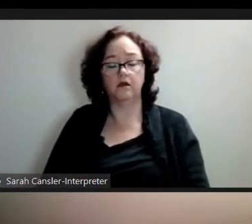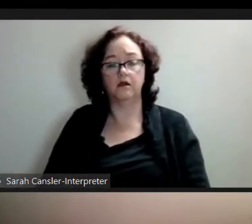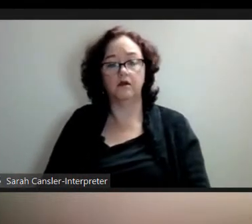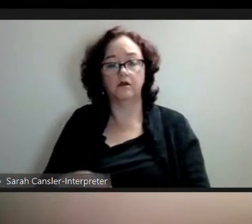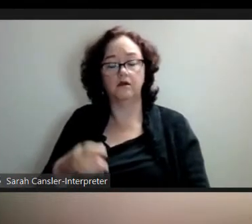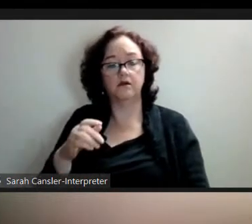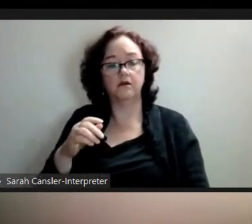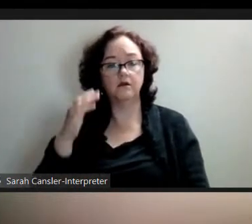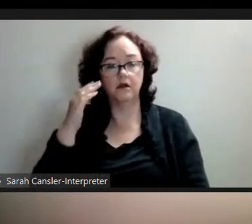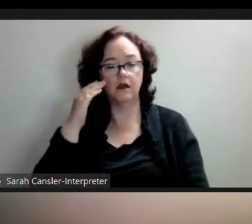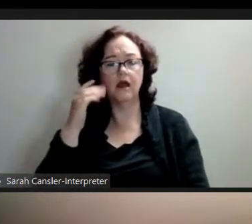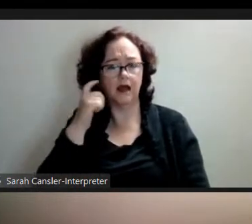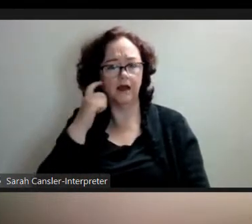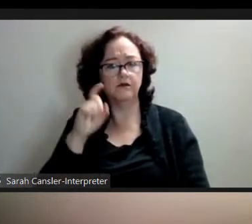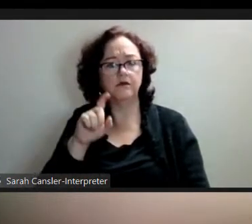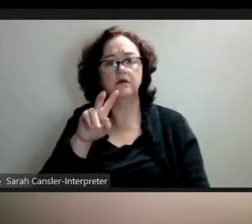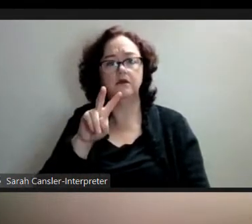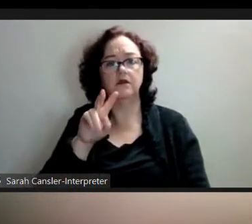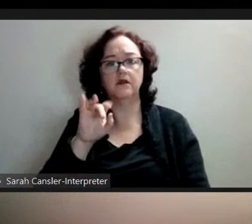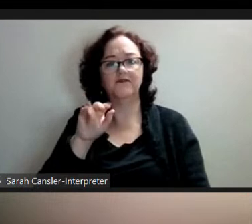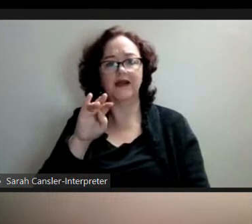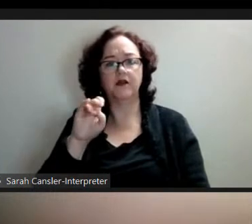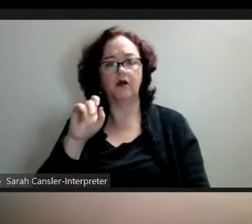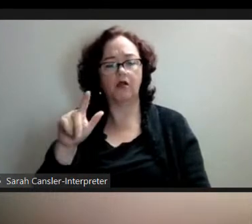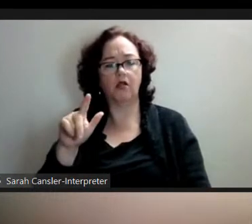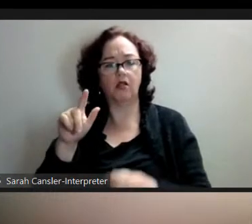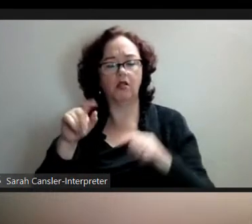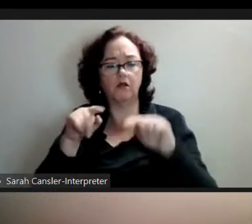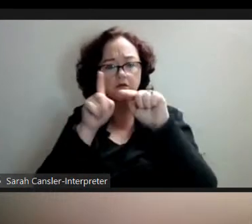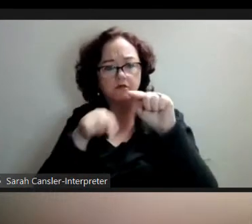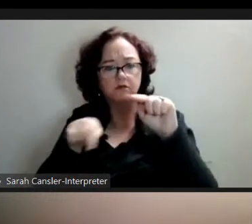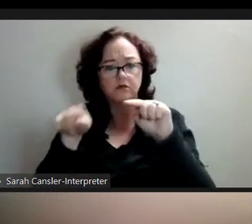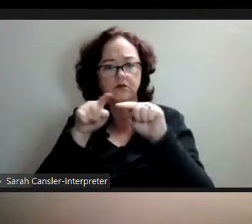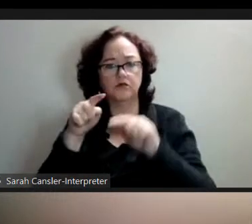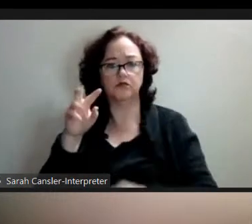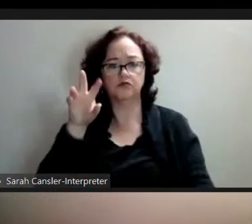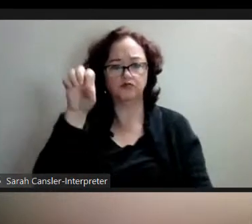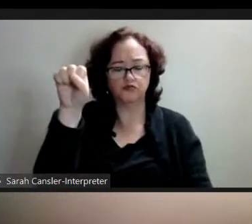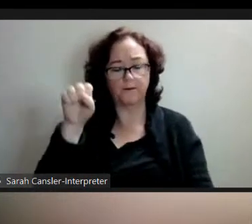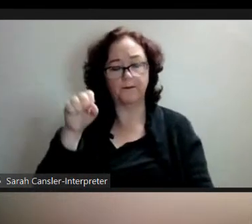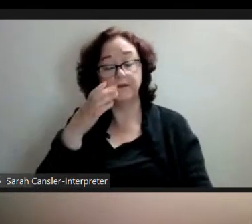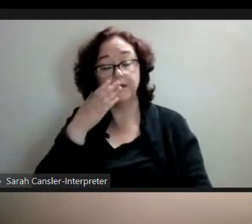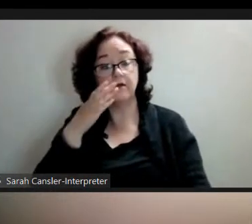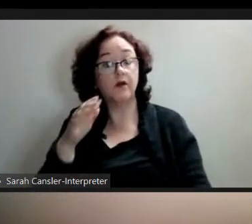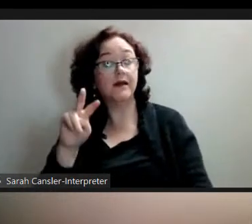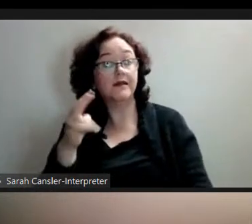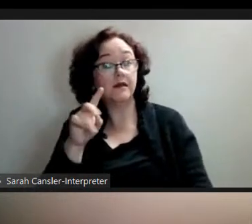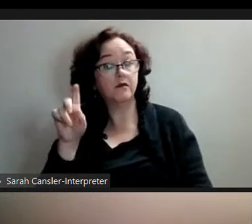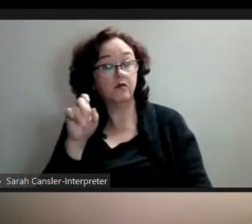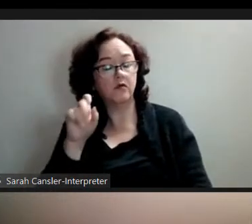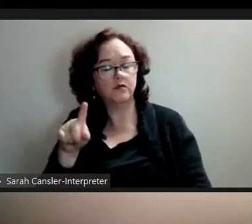in the picture. So thank you so much for pointing that out. A second question I have has to do with the